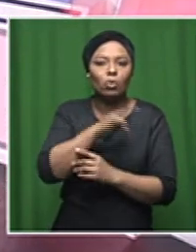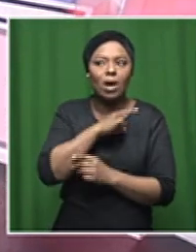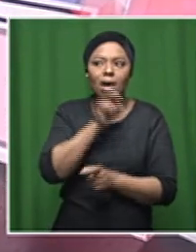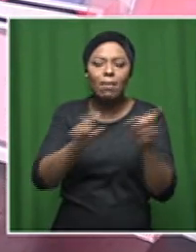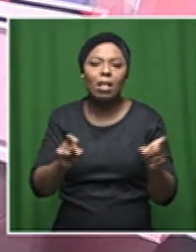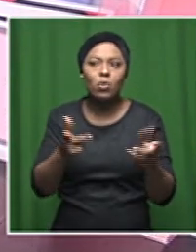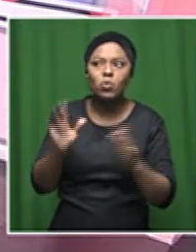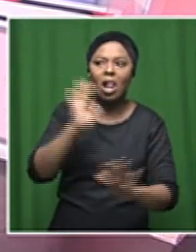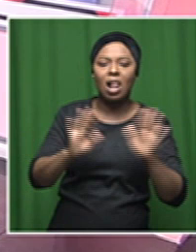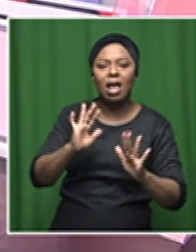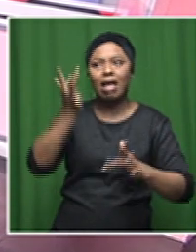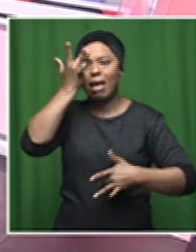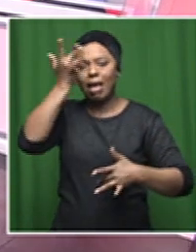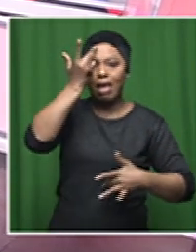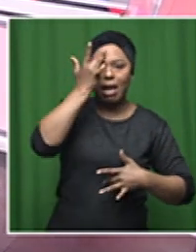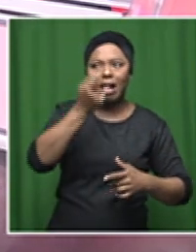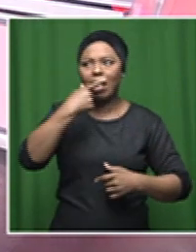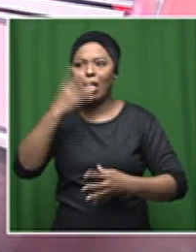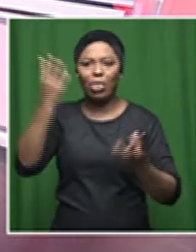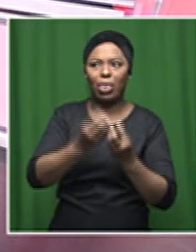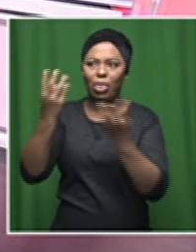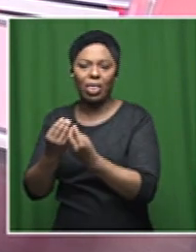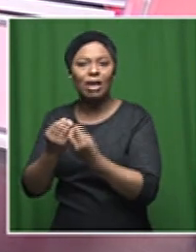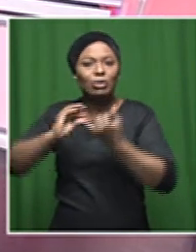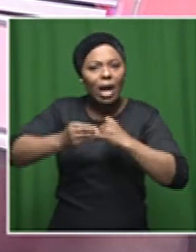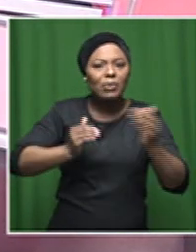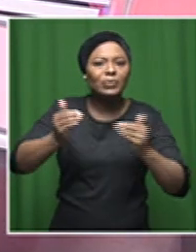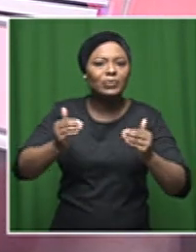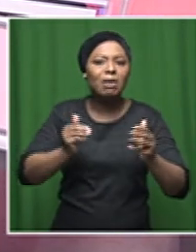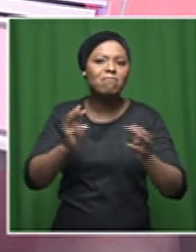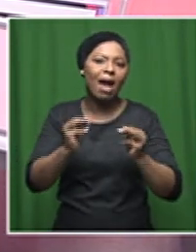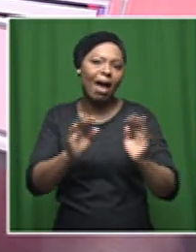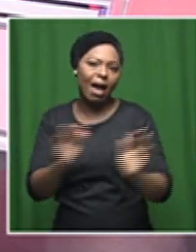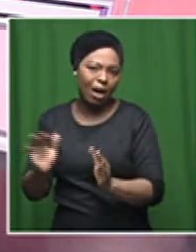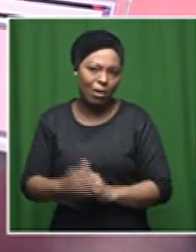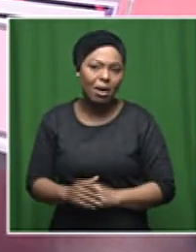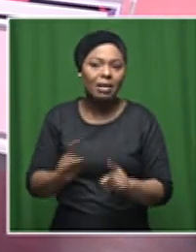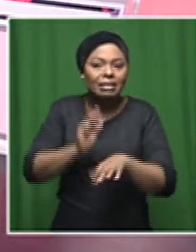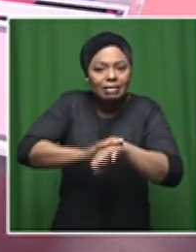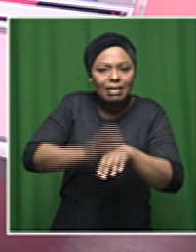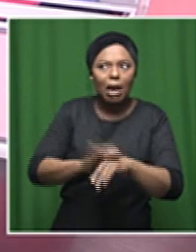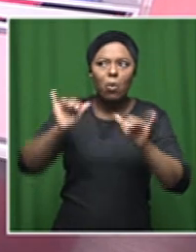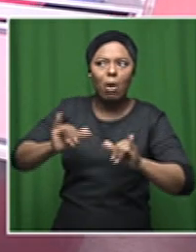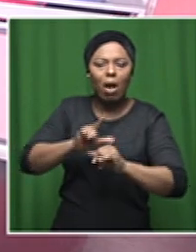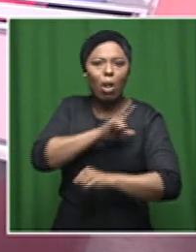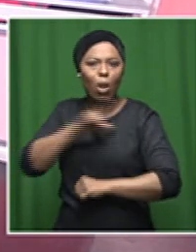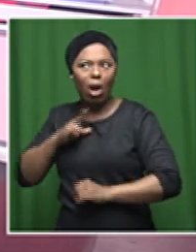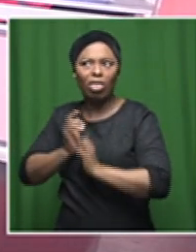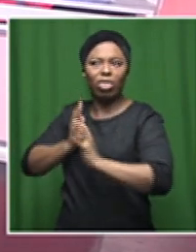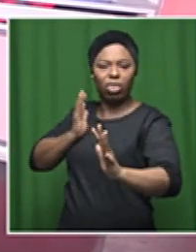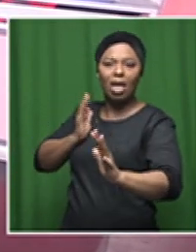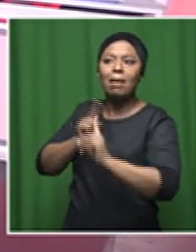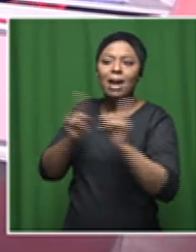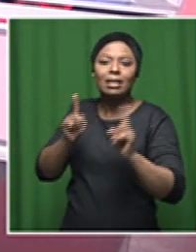experience, so that we limit the shortages, we limit the difference, and of course the time it takes that you wait in a hospital, but most importantly, get